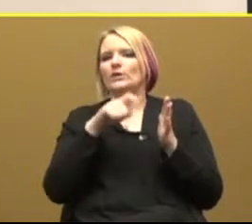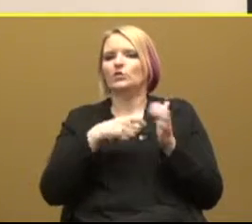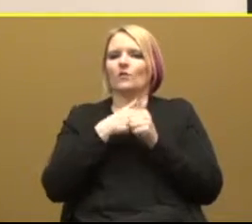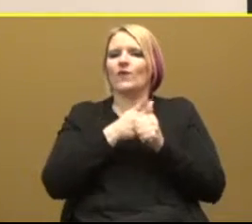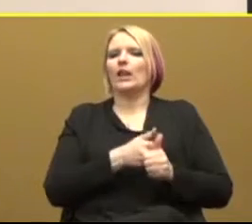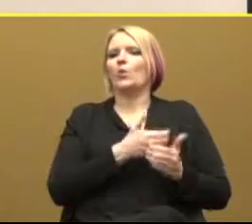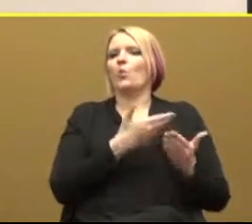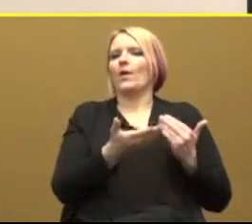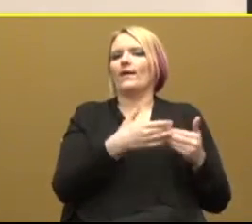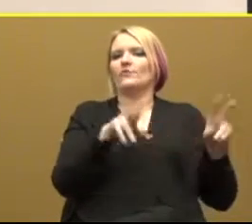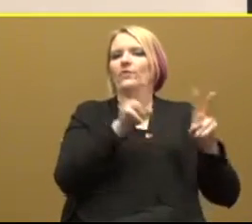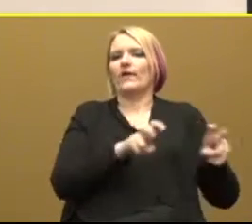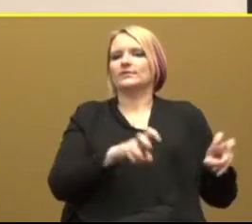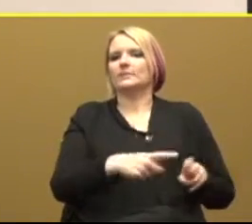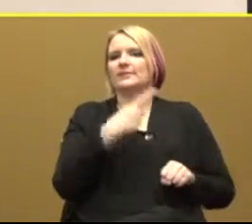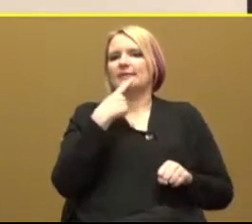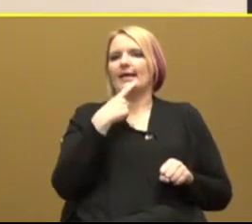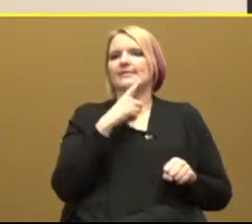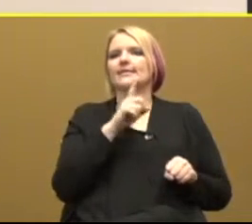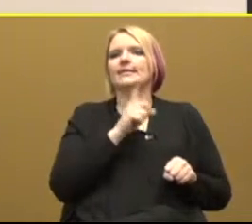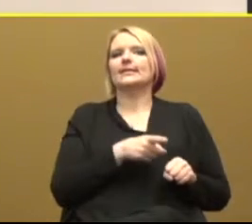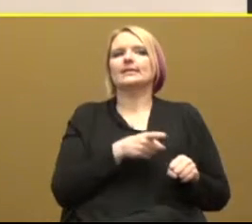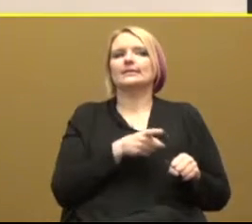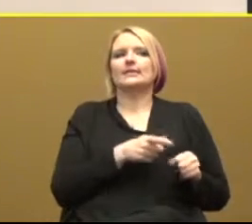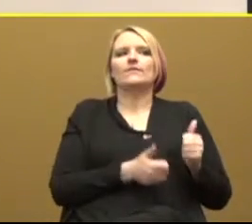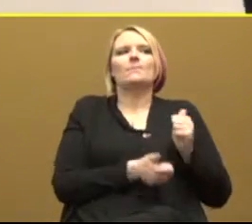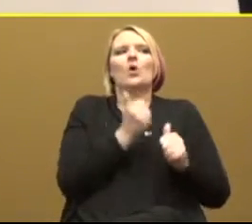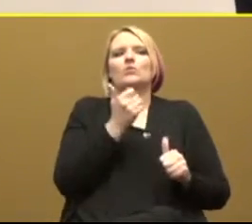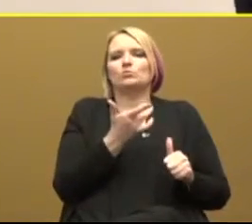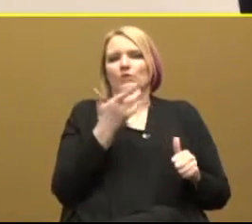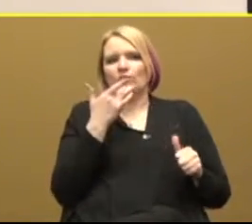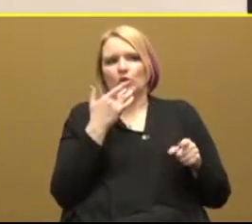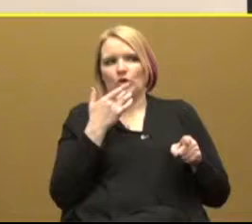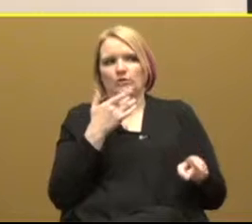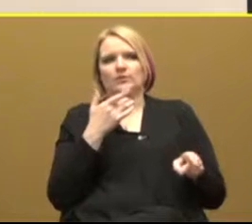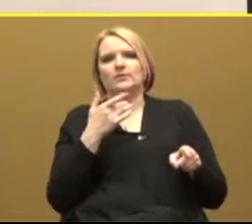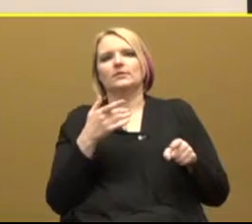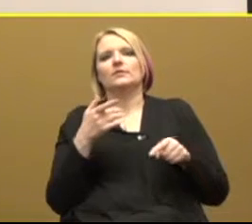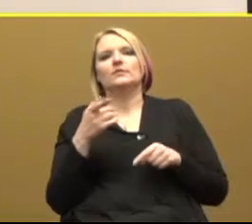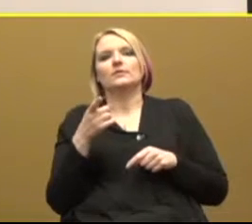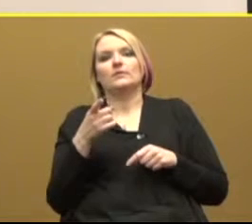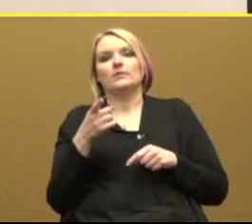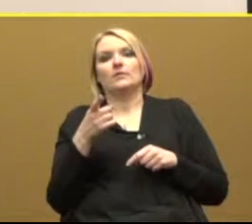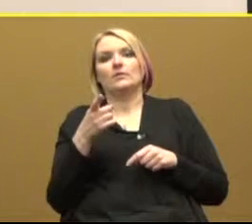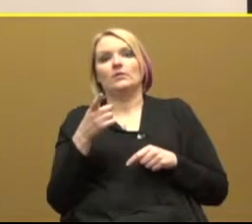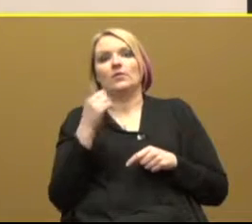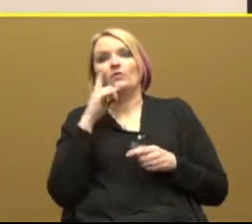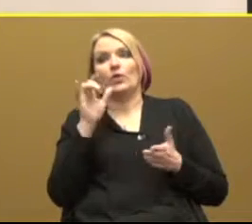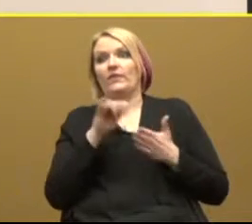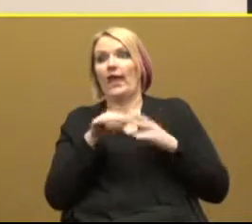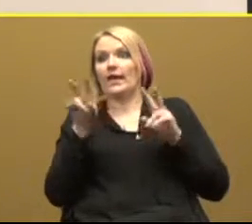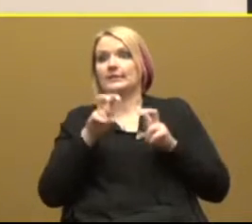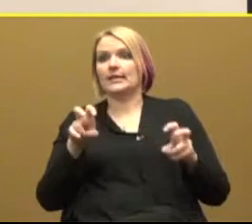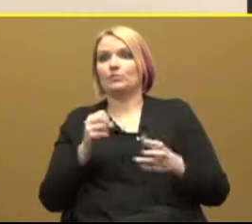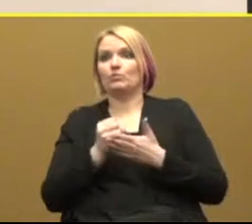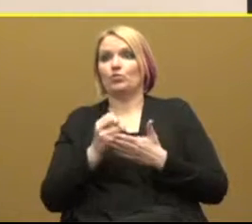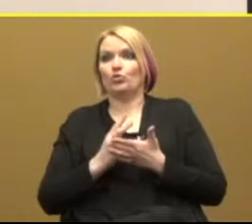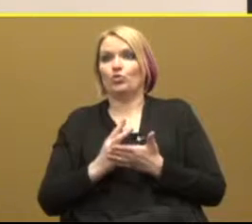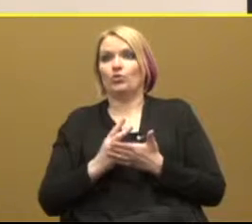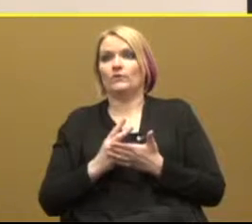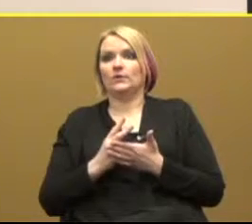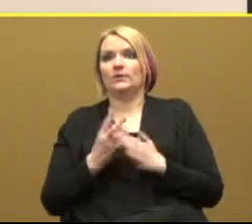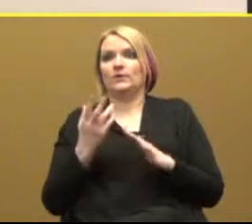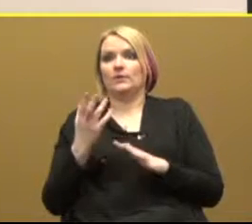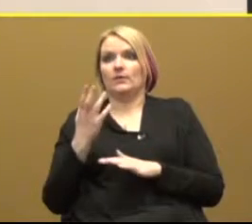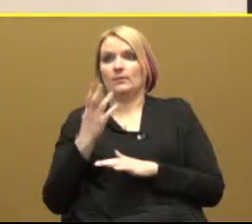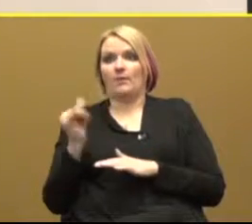this assessment says is the most preferred. And to get that assessment approved by your administrator ahead